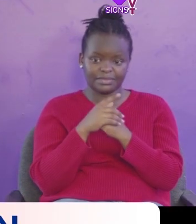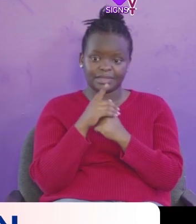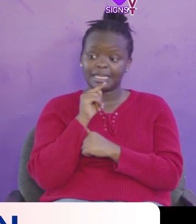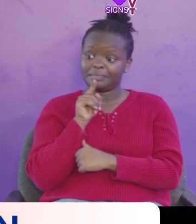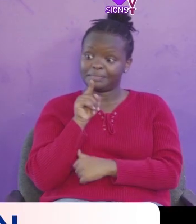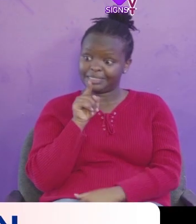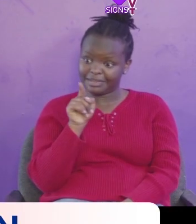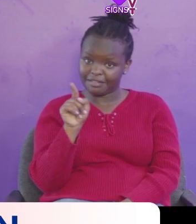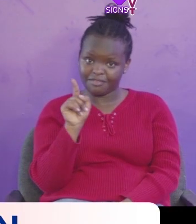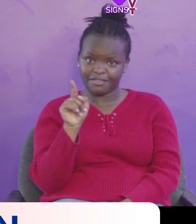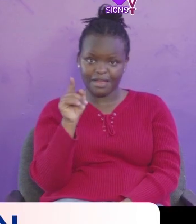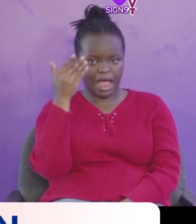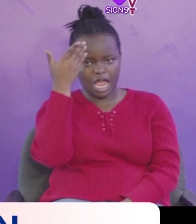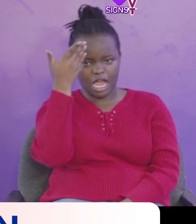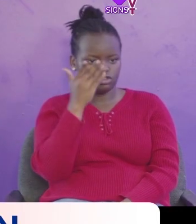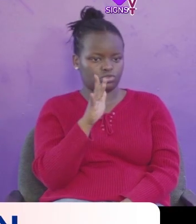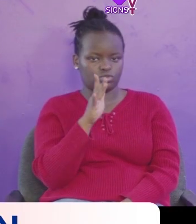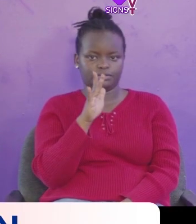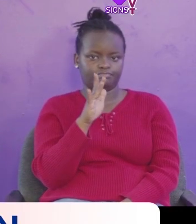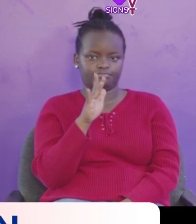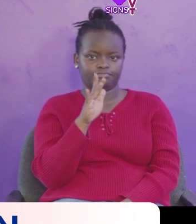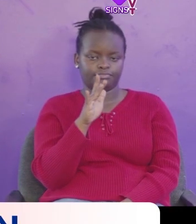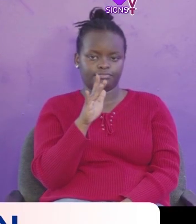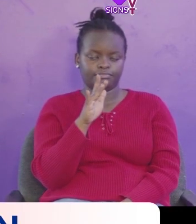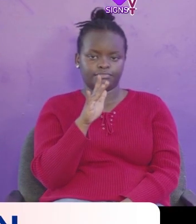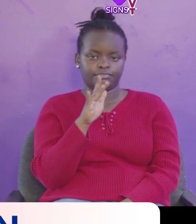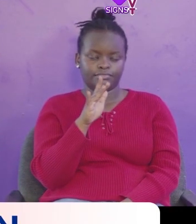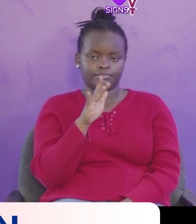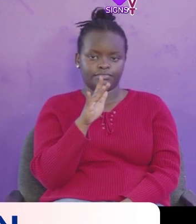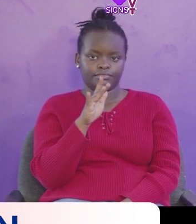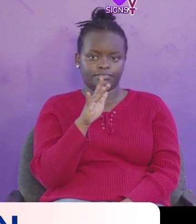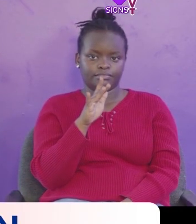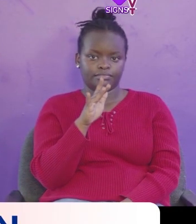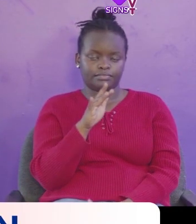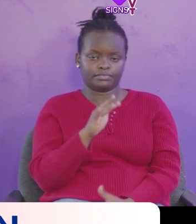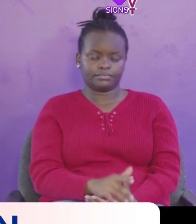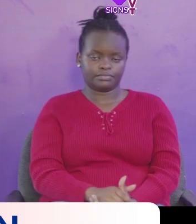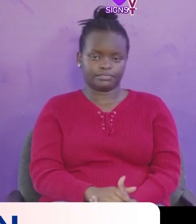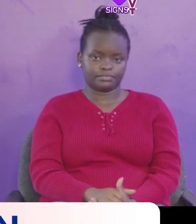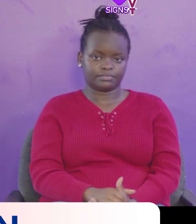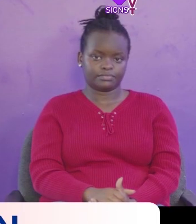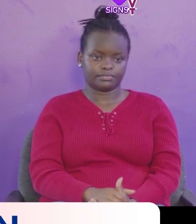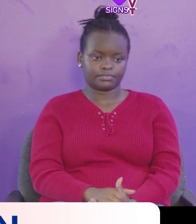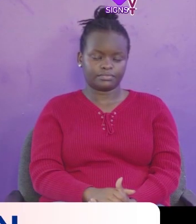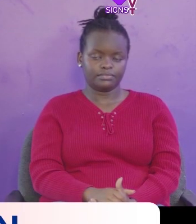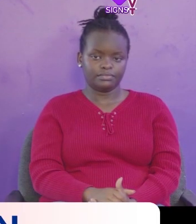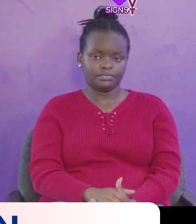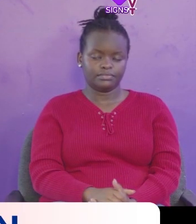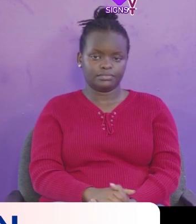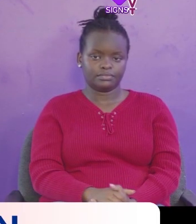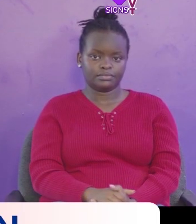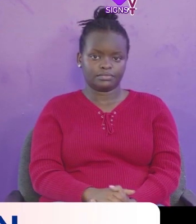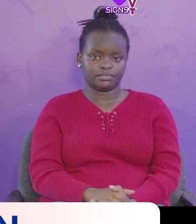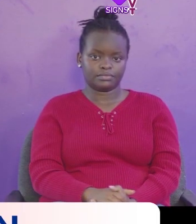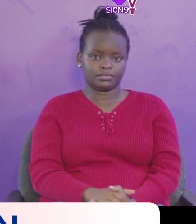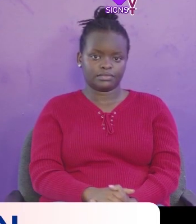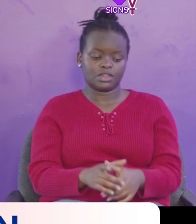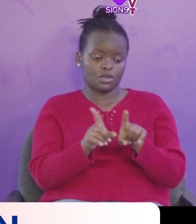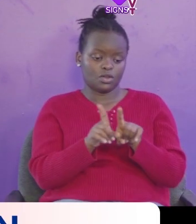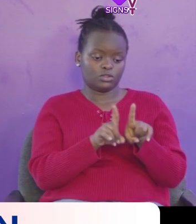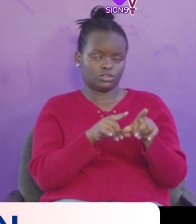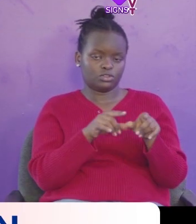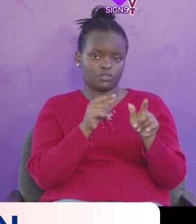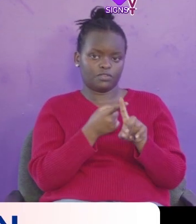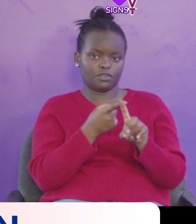himself does not know about any road that is being built. And even from the letter, there was a